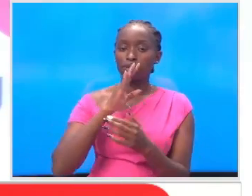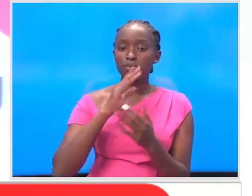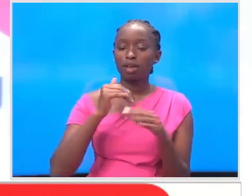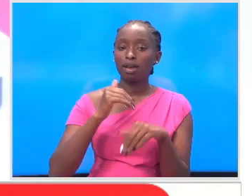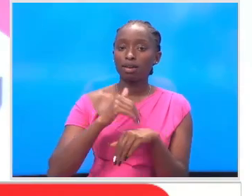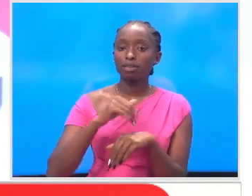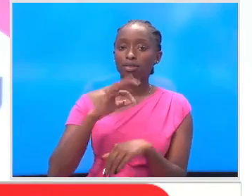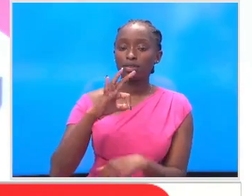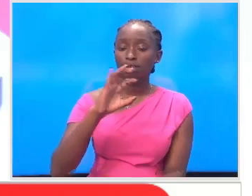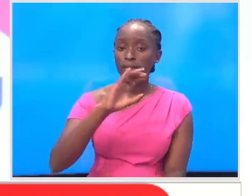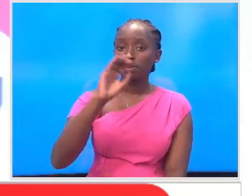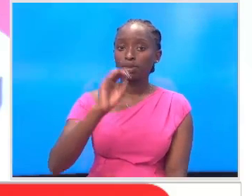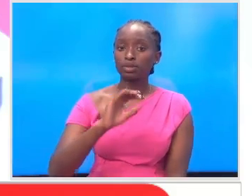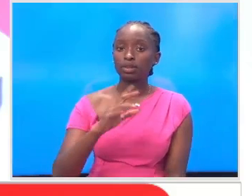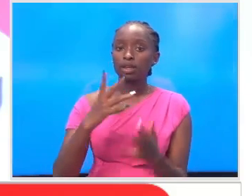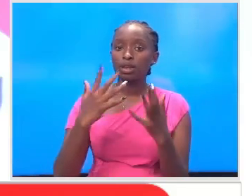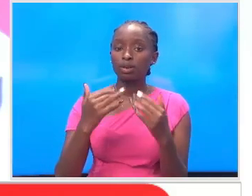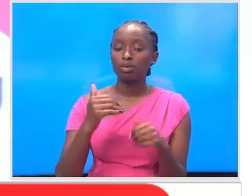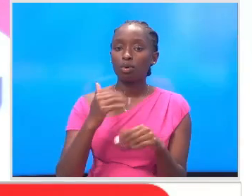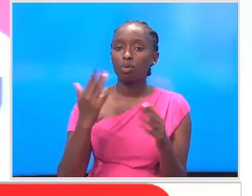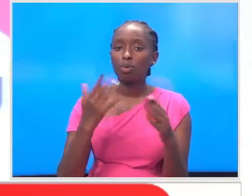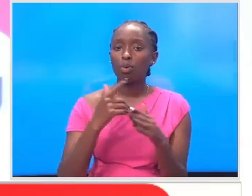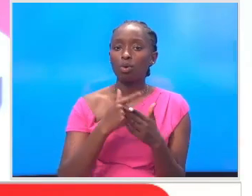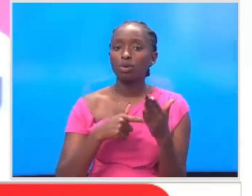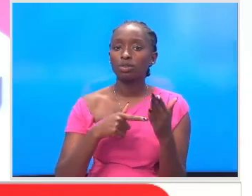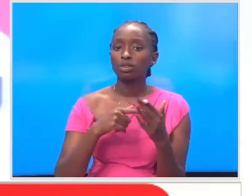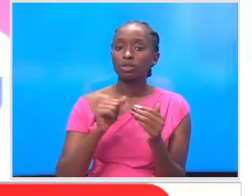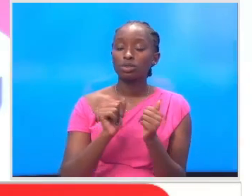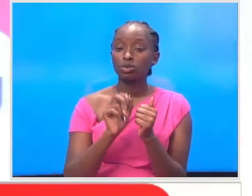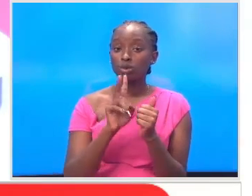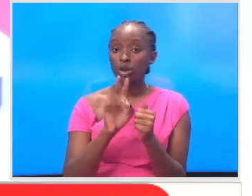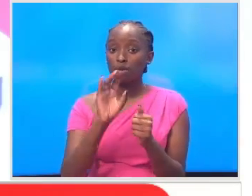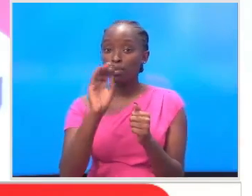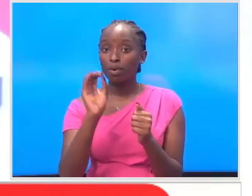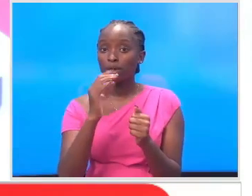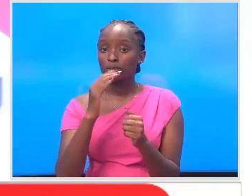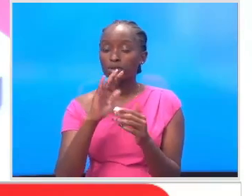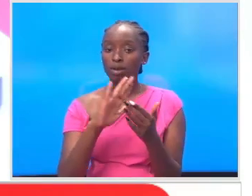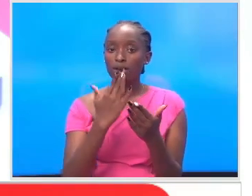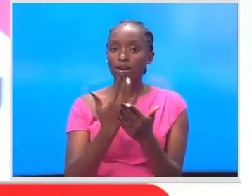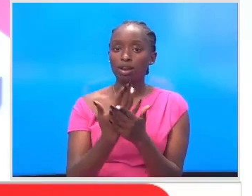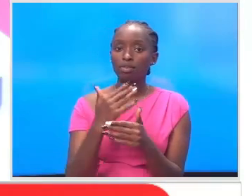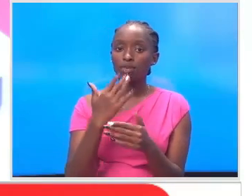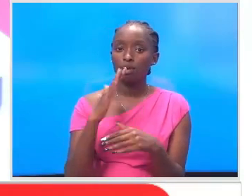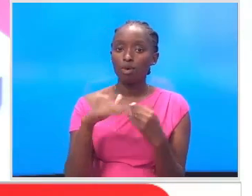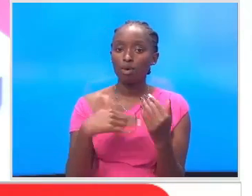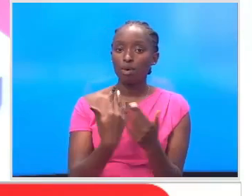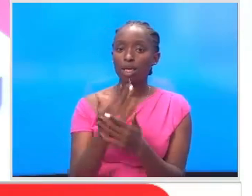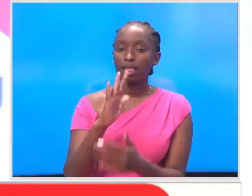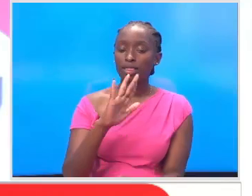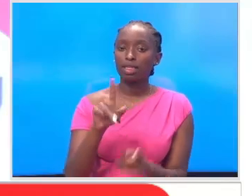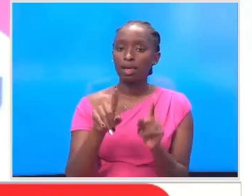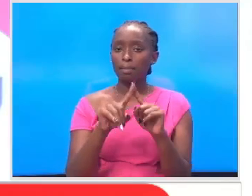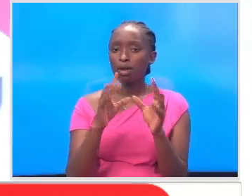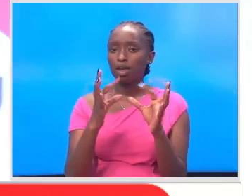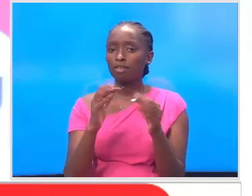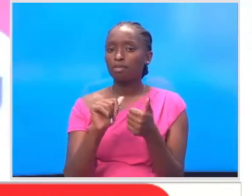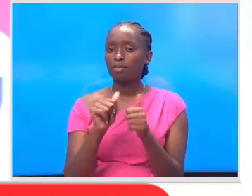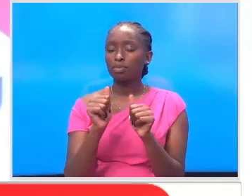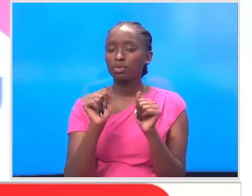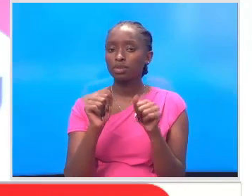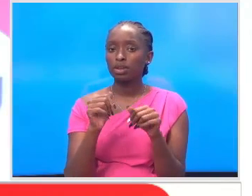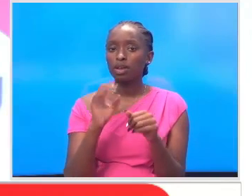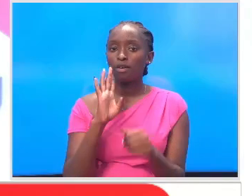3%, they are now at 12% because they were liable. But if you passed a